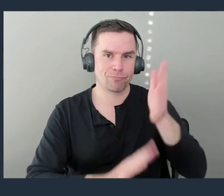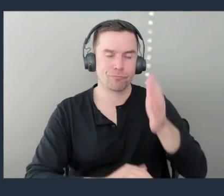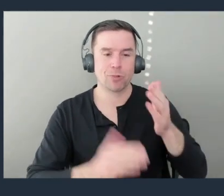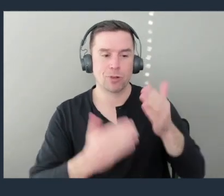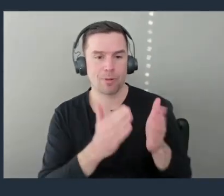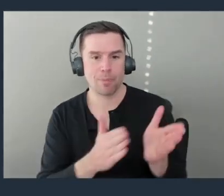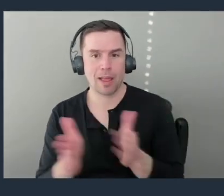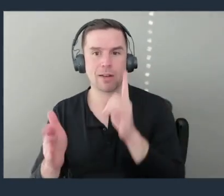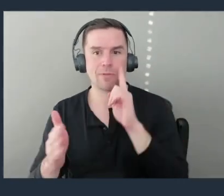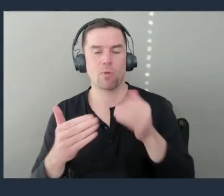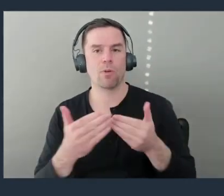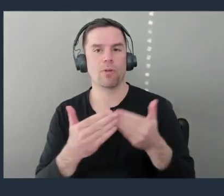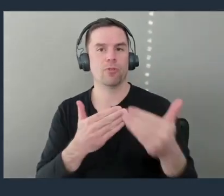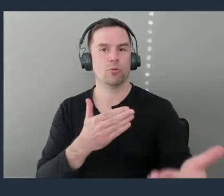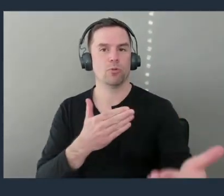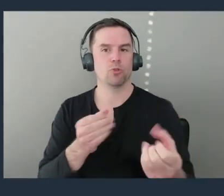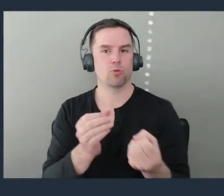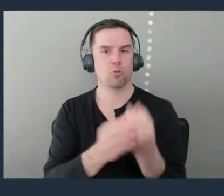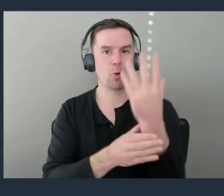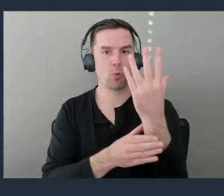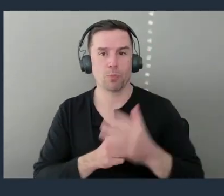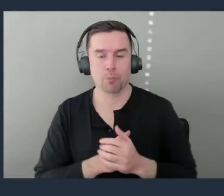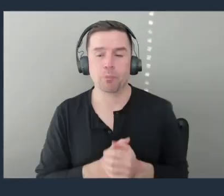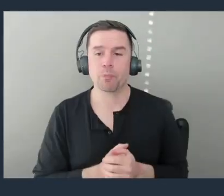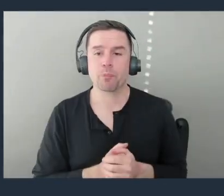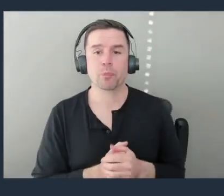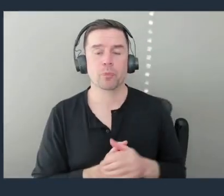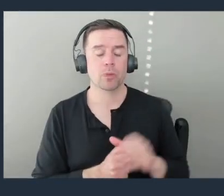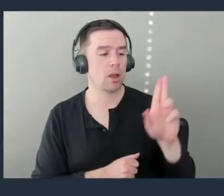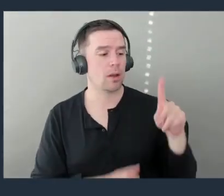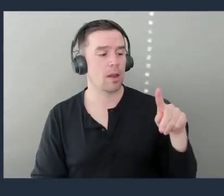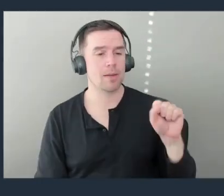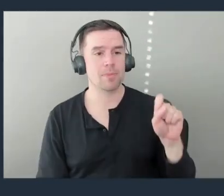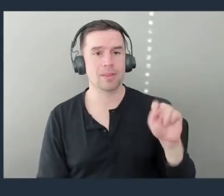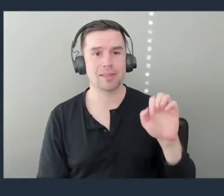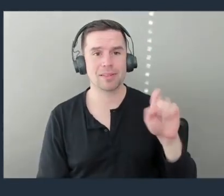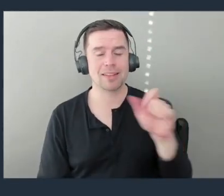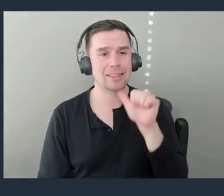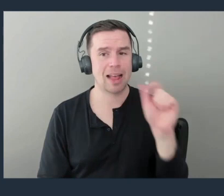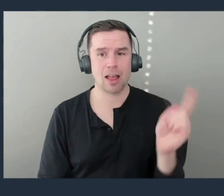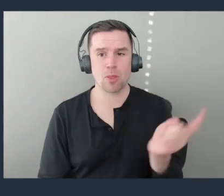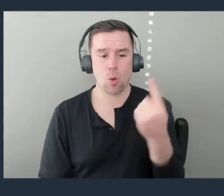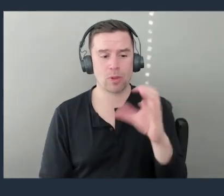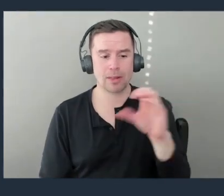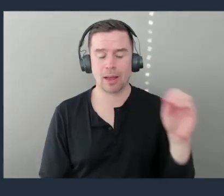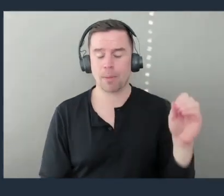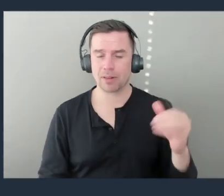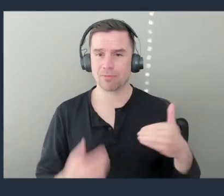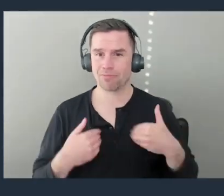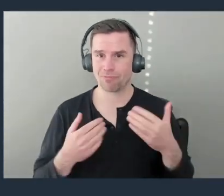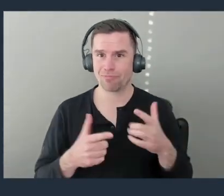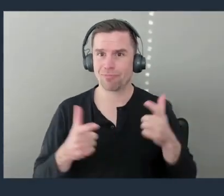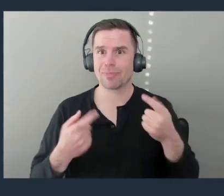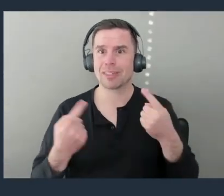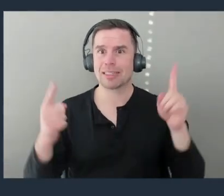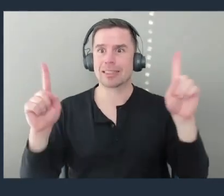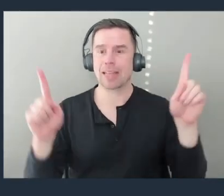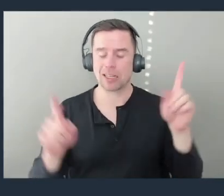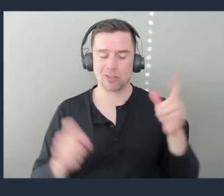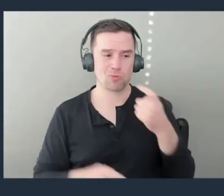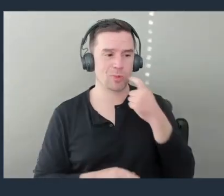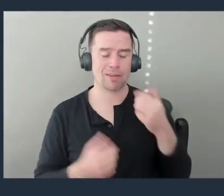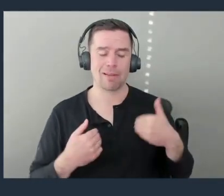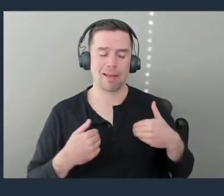as I mentioned, Upstocks is not alone in its success in using Storage Lens. Recently, we completed an internal study of